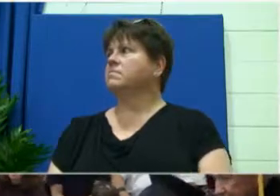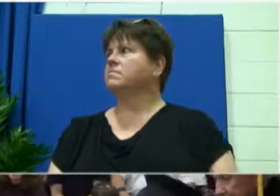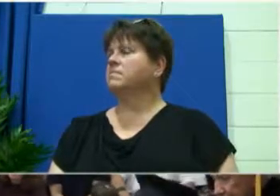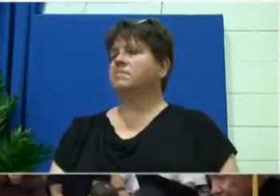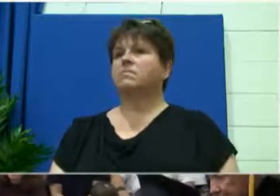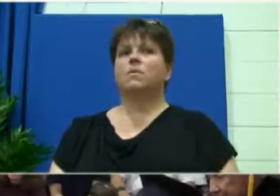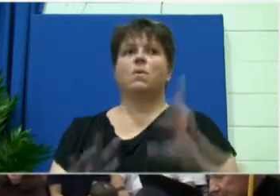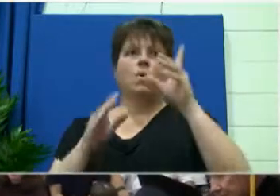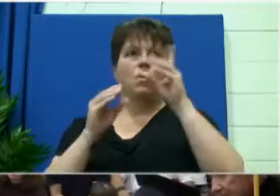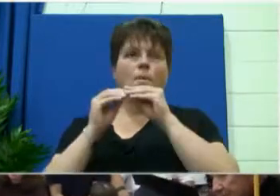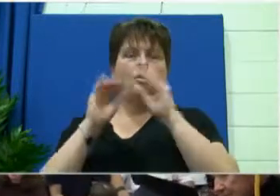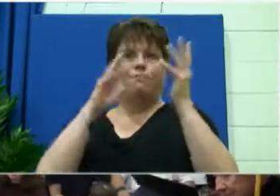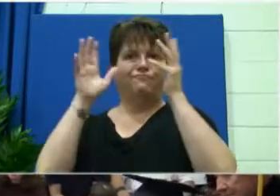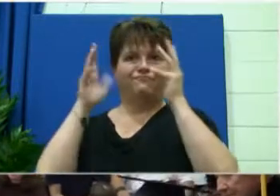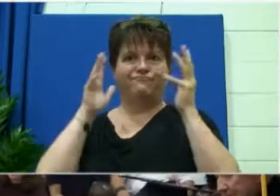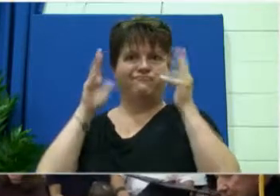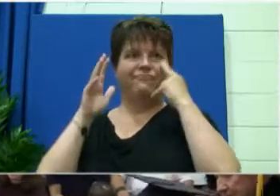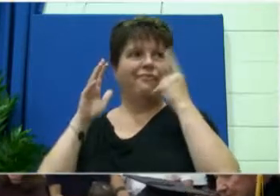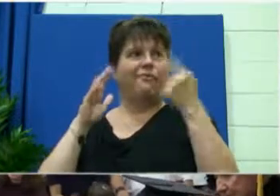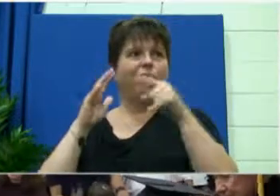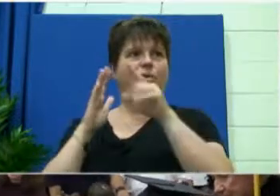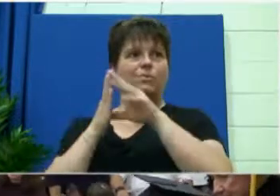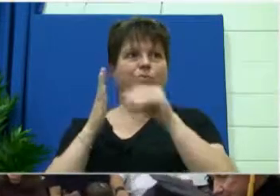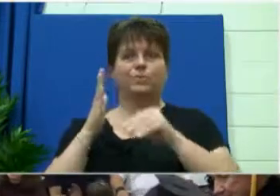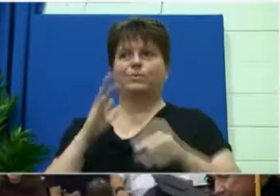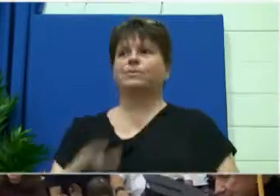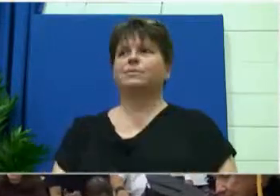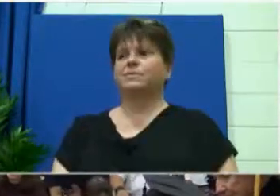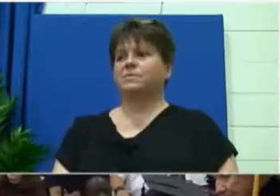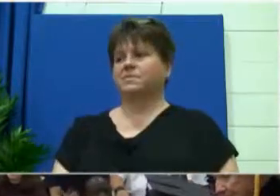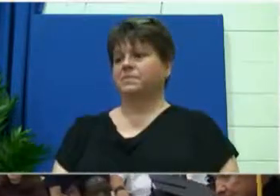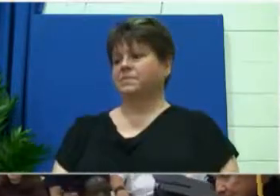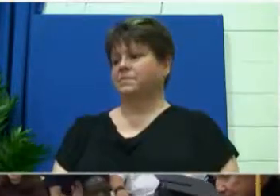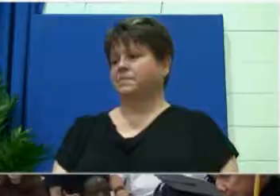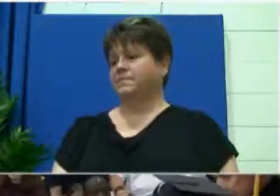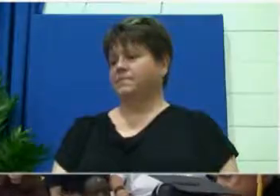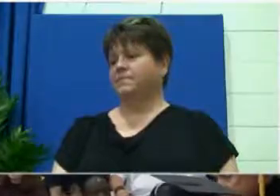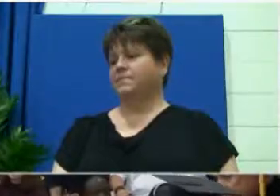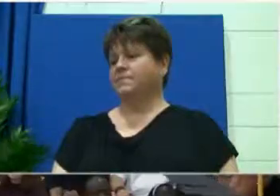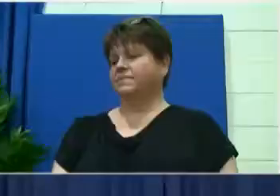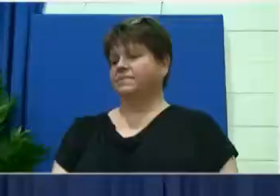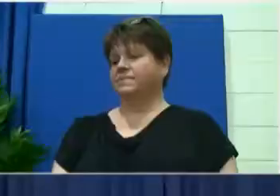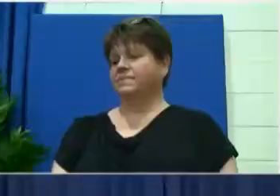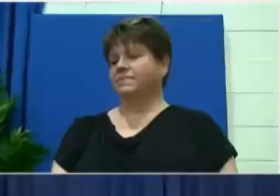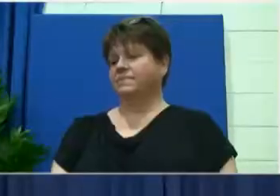Let's have one more round of applause for our students with the highest honors.